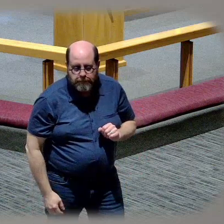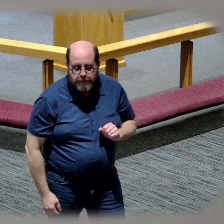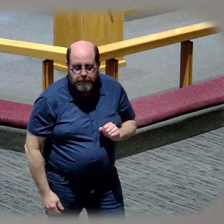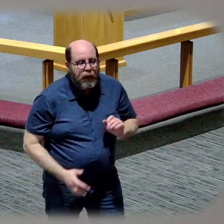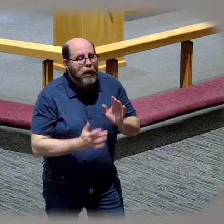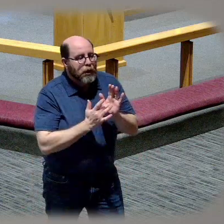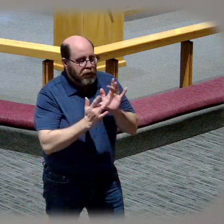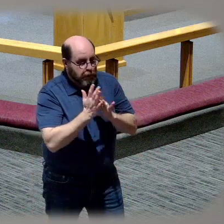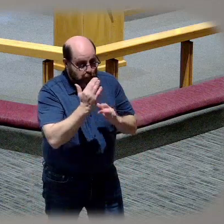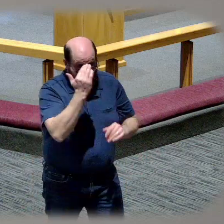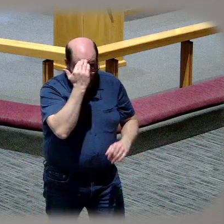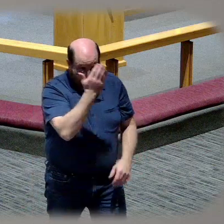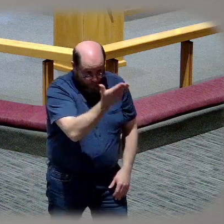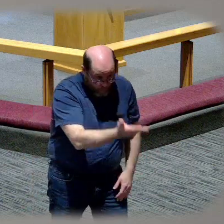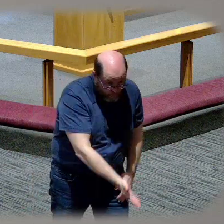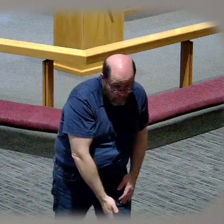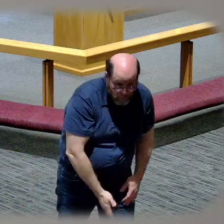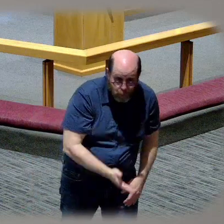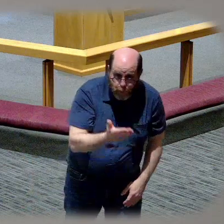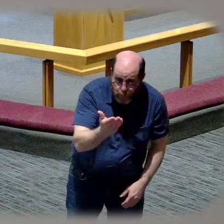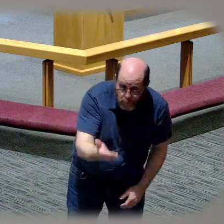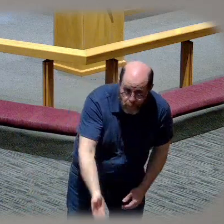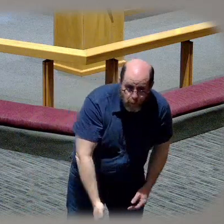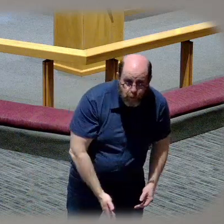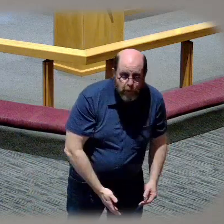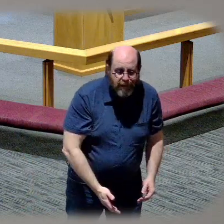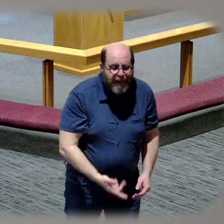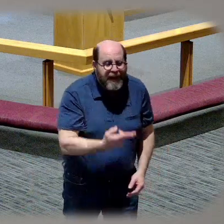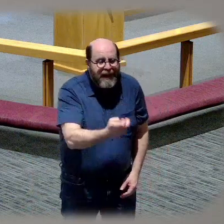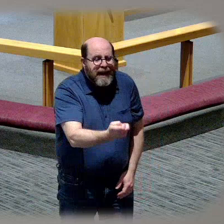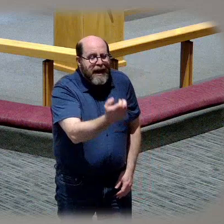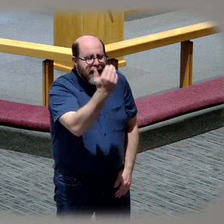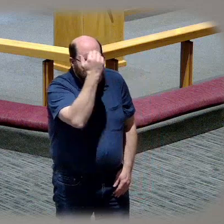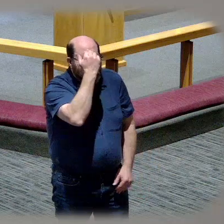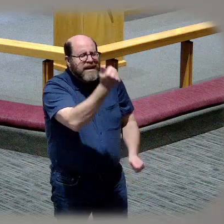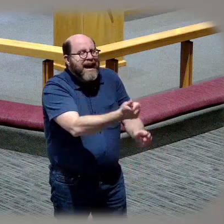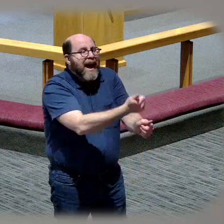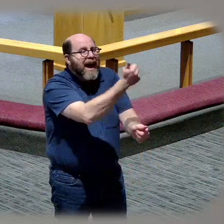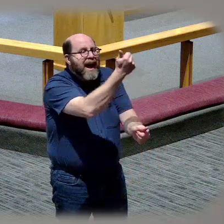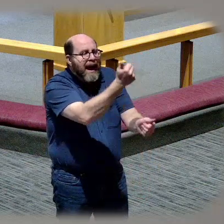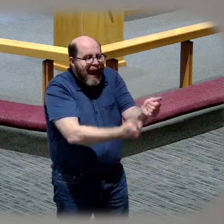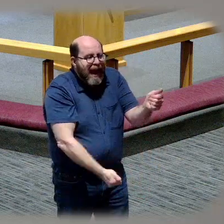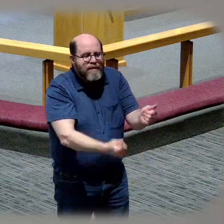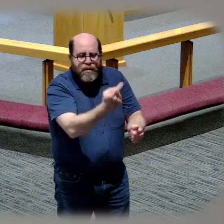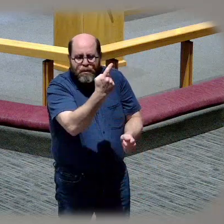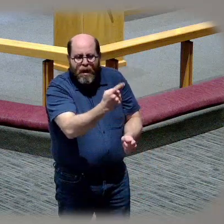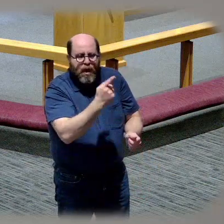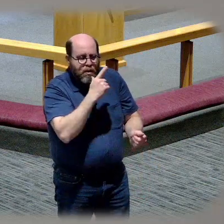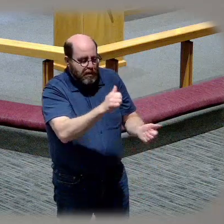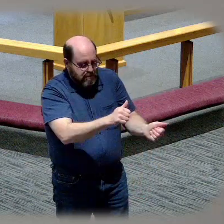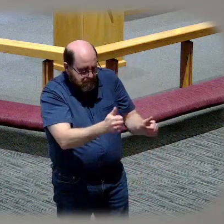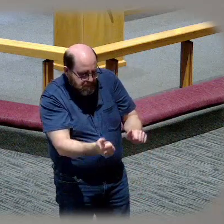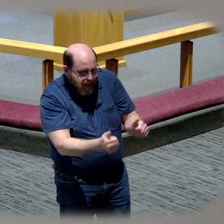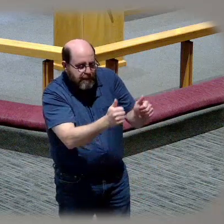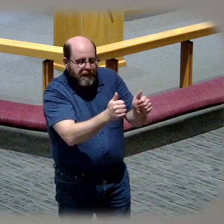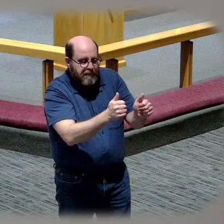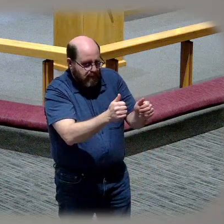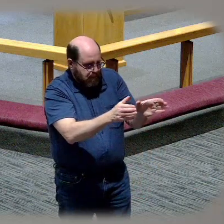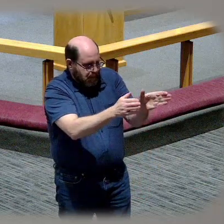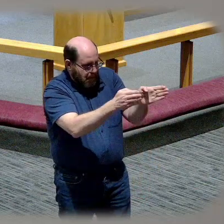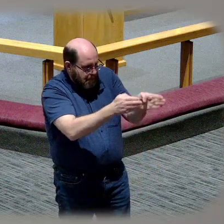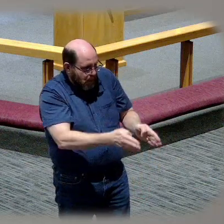Jesus knows you. Jesus knows every baptismal candidate, whether it be a child or an